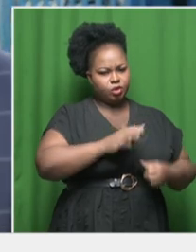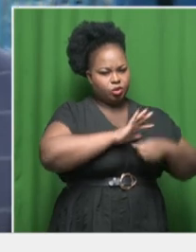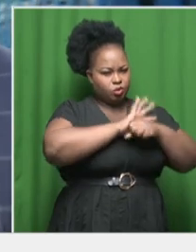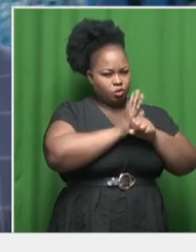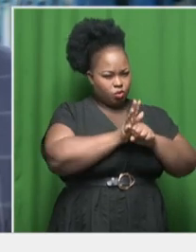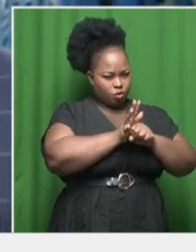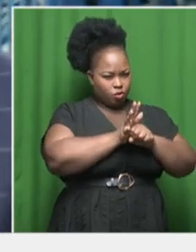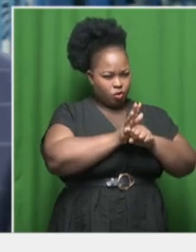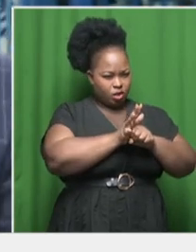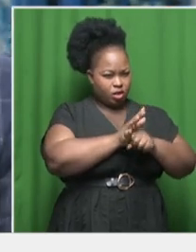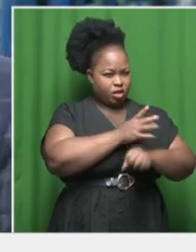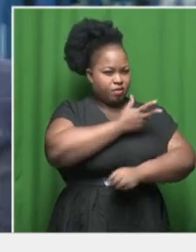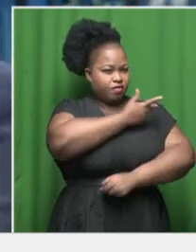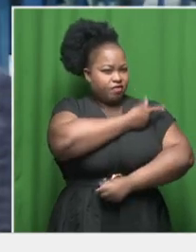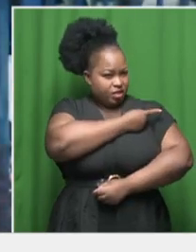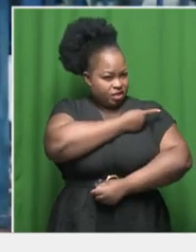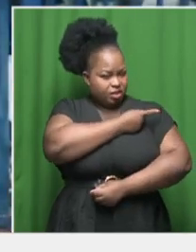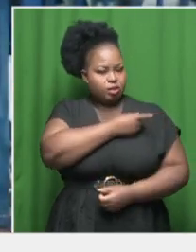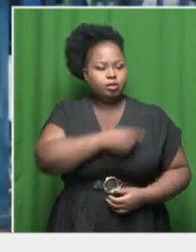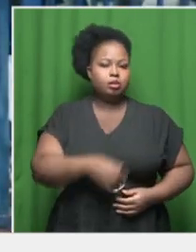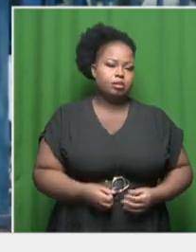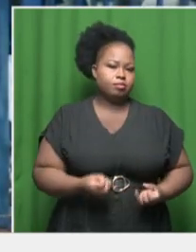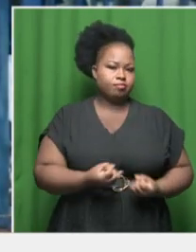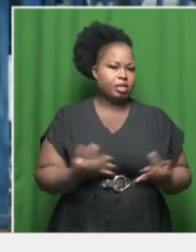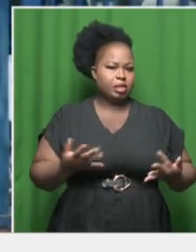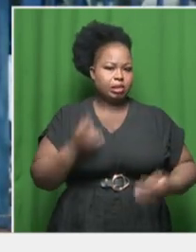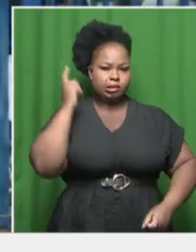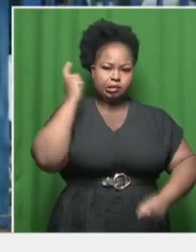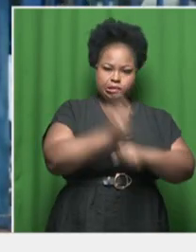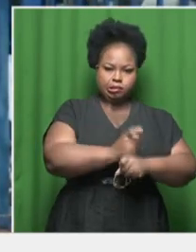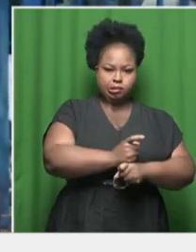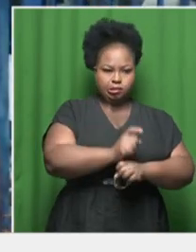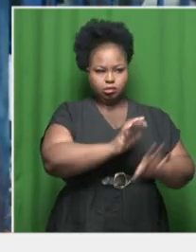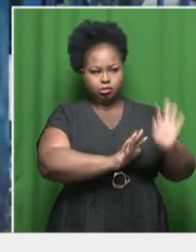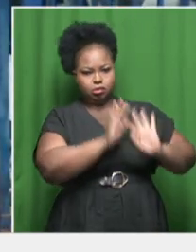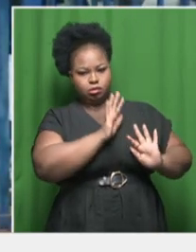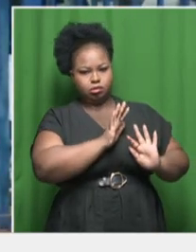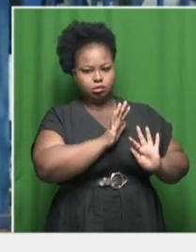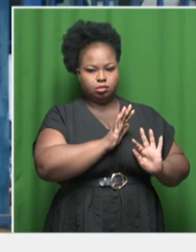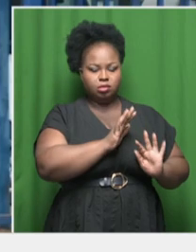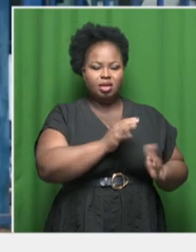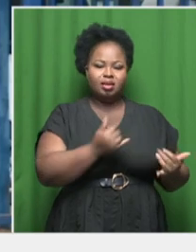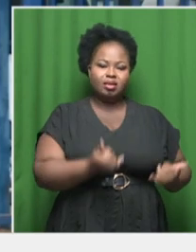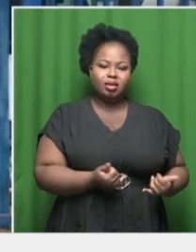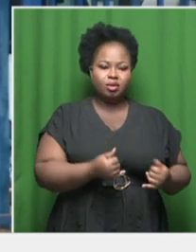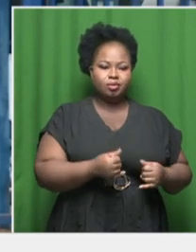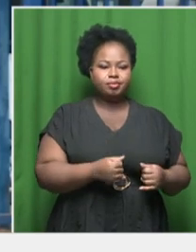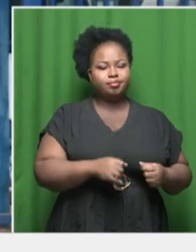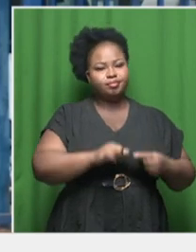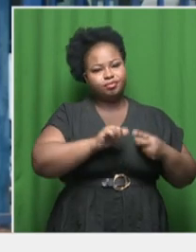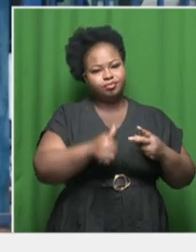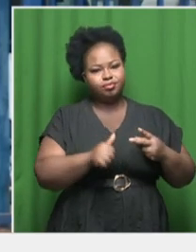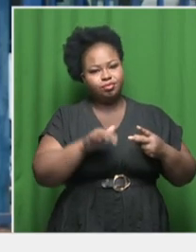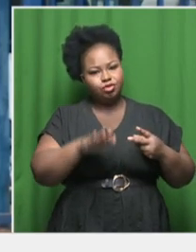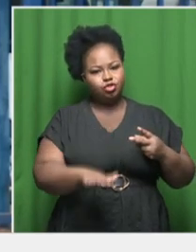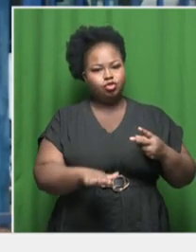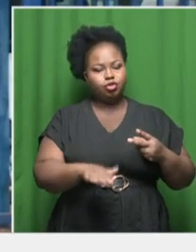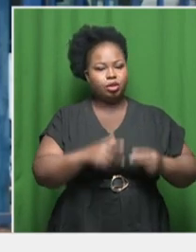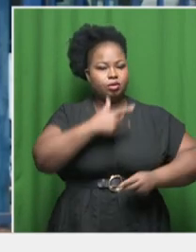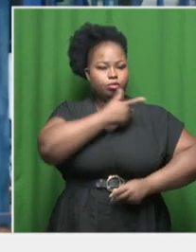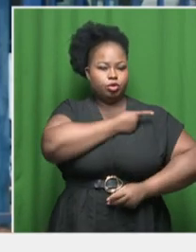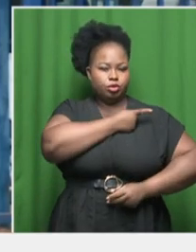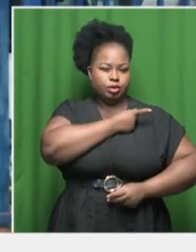COVID-19 vaccine, there's a lot of hesitancy, and that sort of spilled over to child